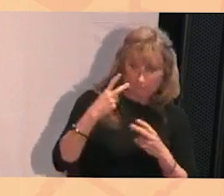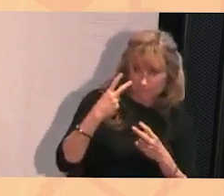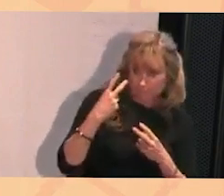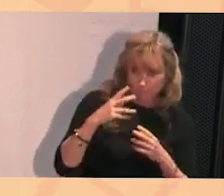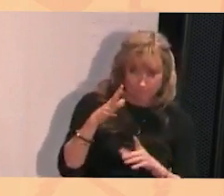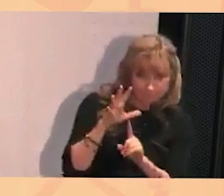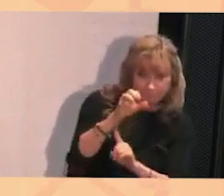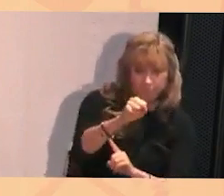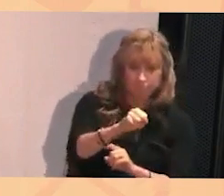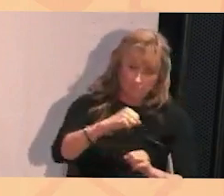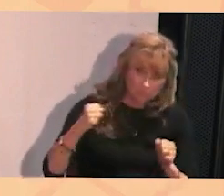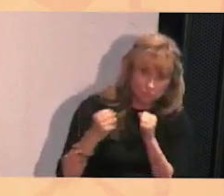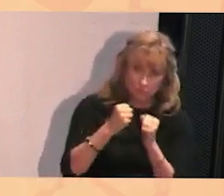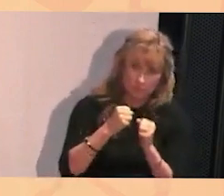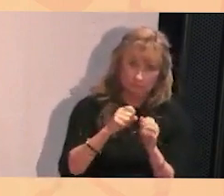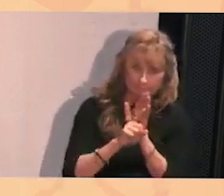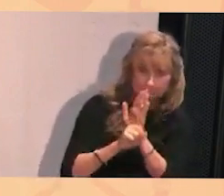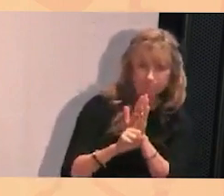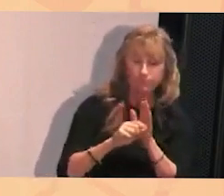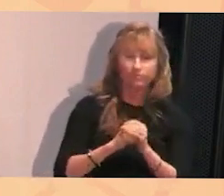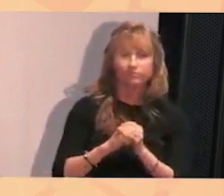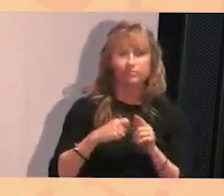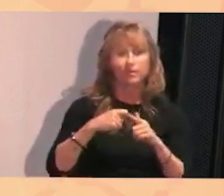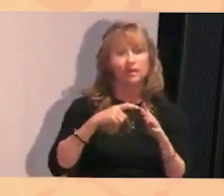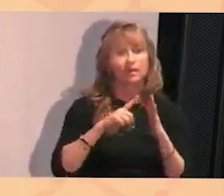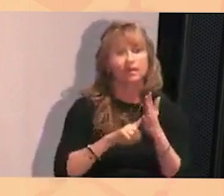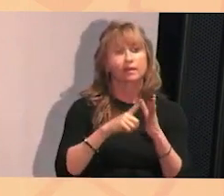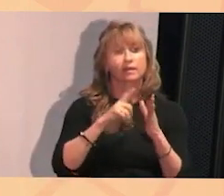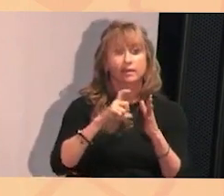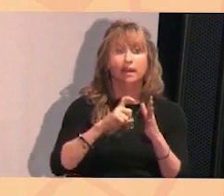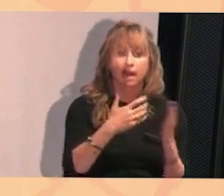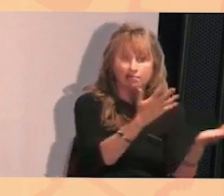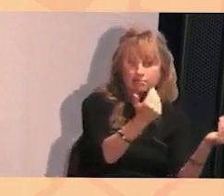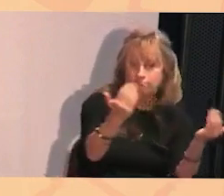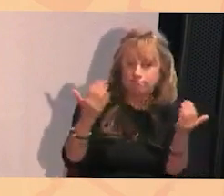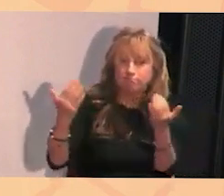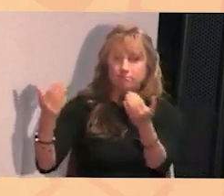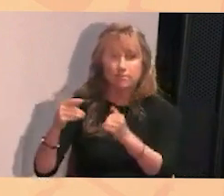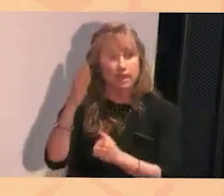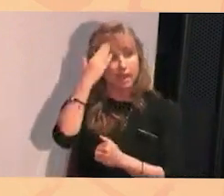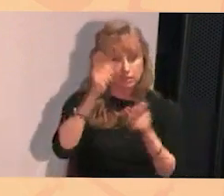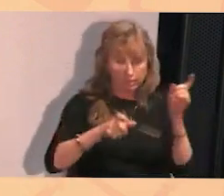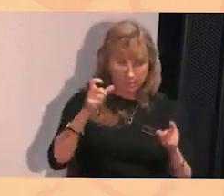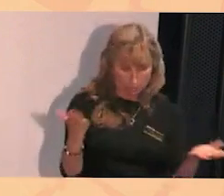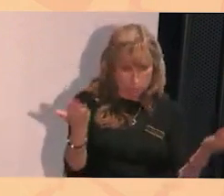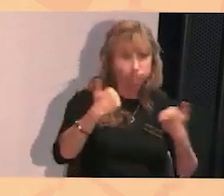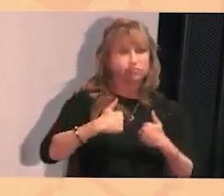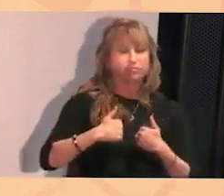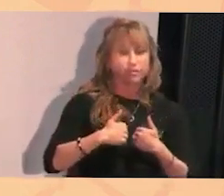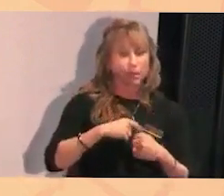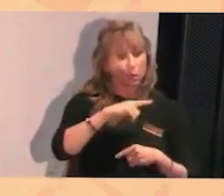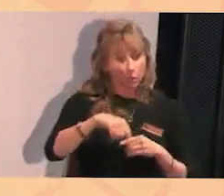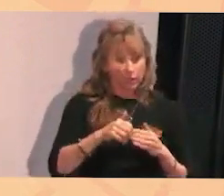culture and cultural practices. KALAC facilitates engagements of elders across diverse cultural blocks within the Kimberley for